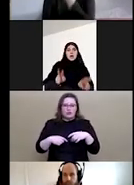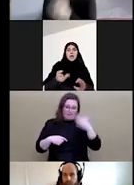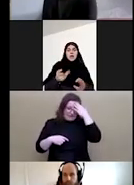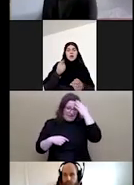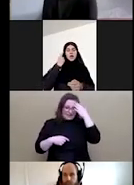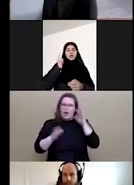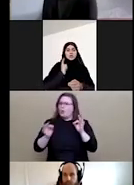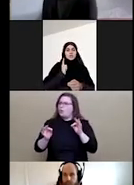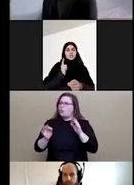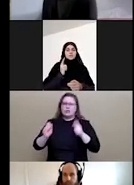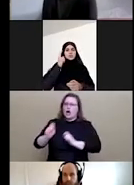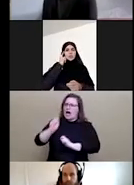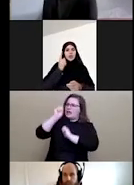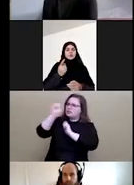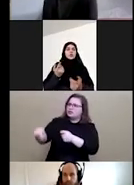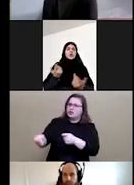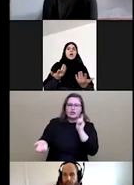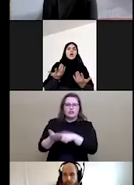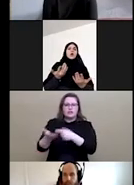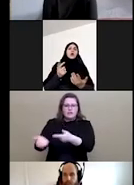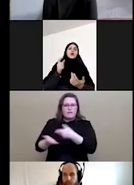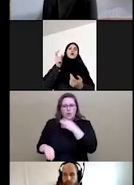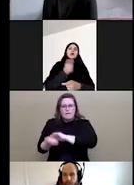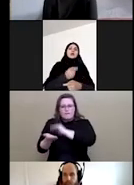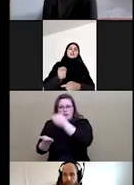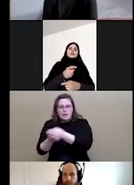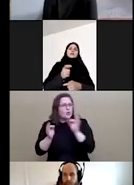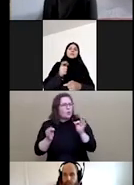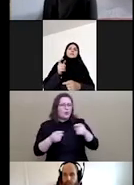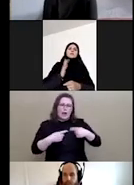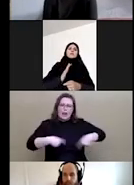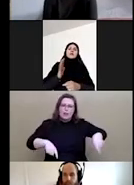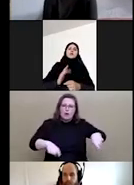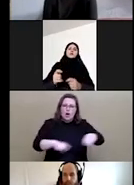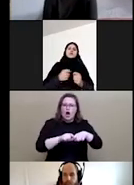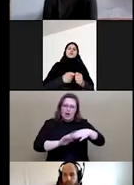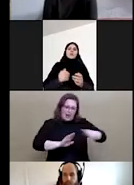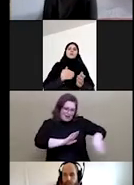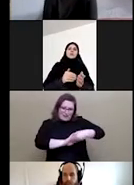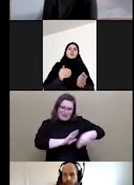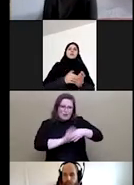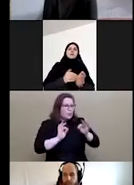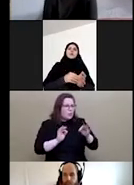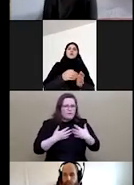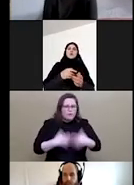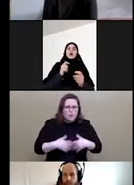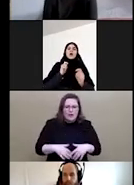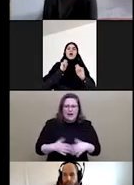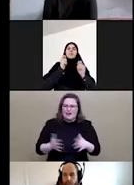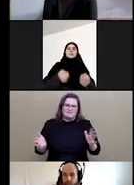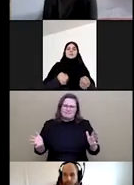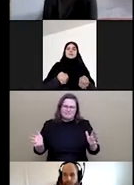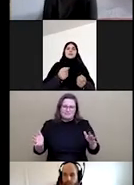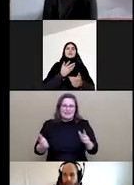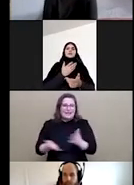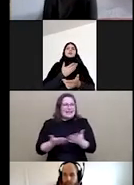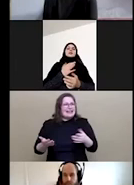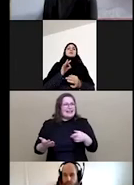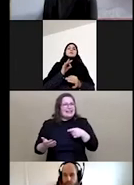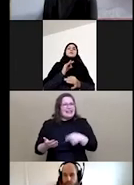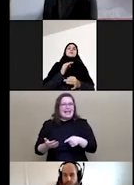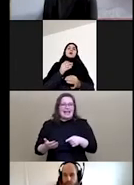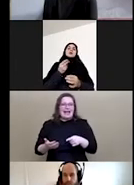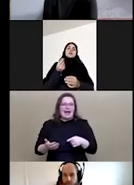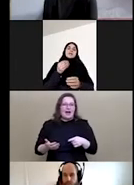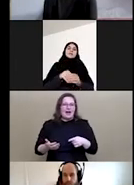the local authority grant giving scheme is not reliable, and so on. It's not realistic to expect